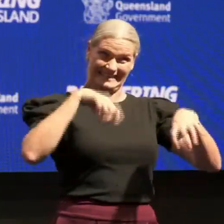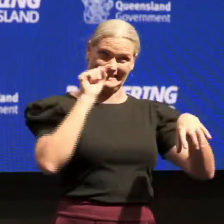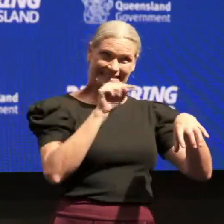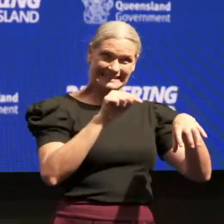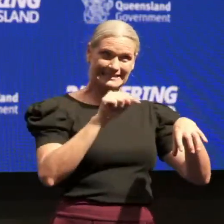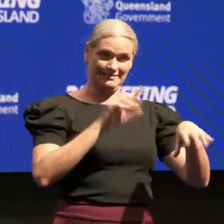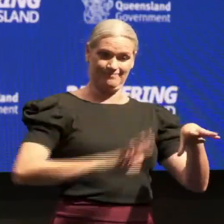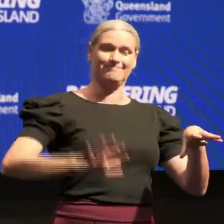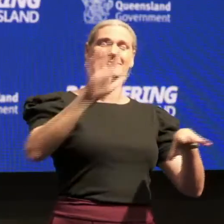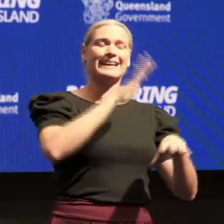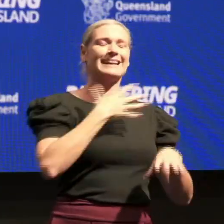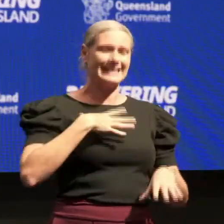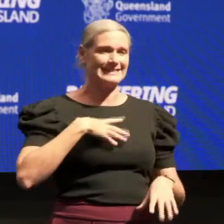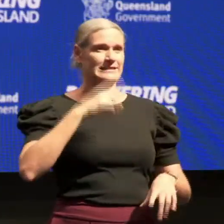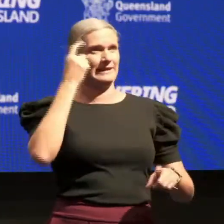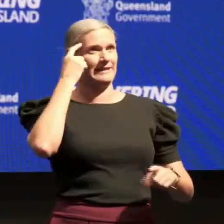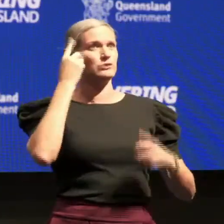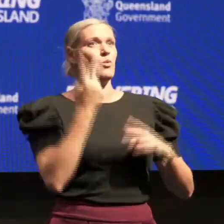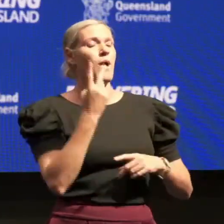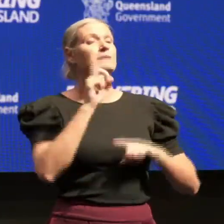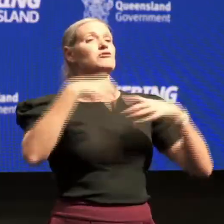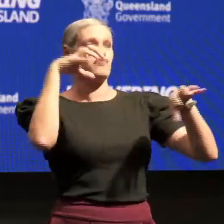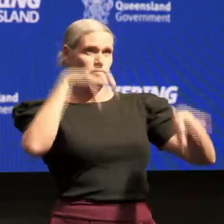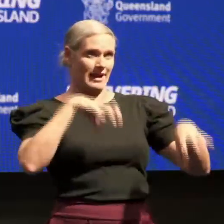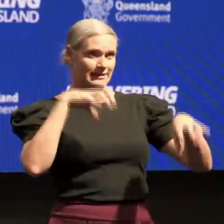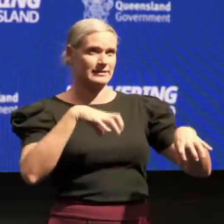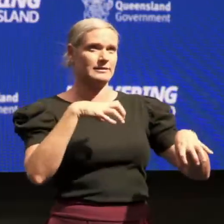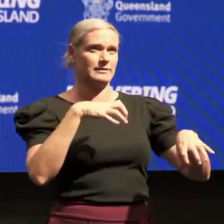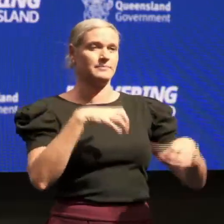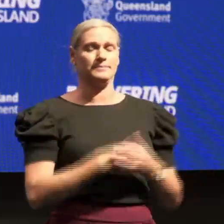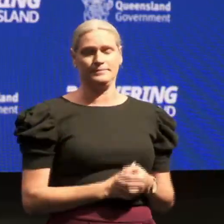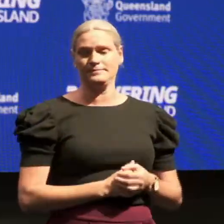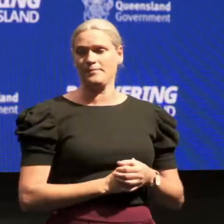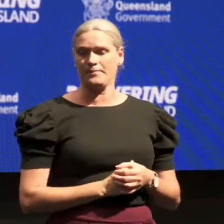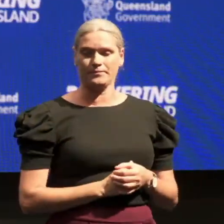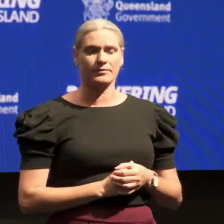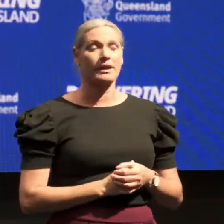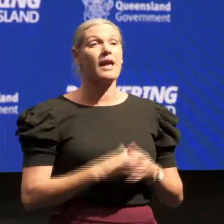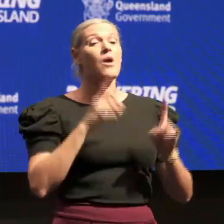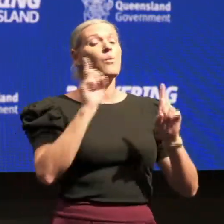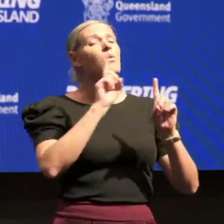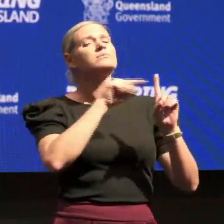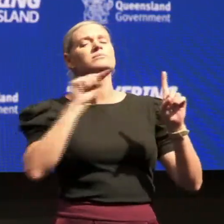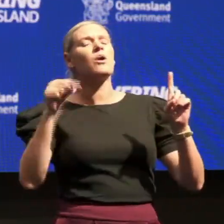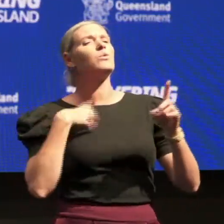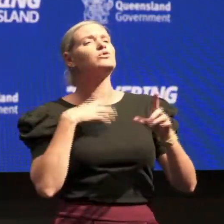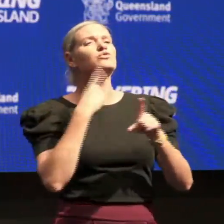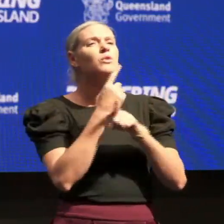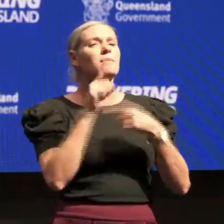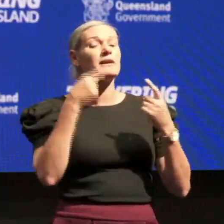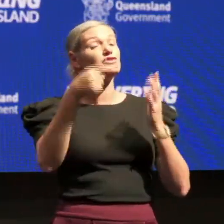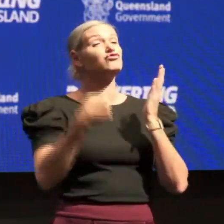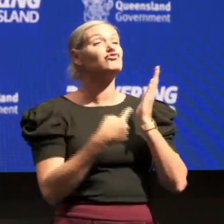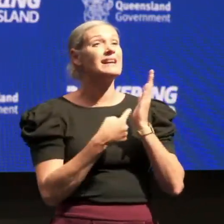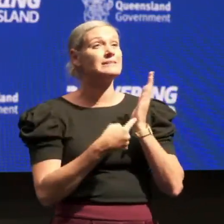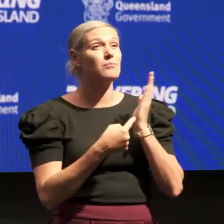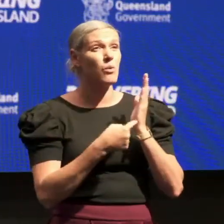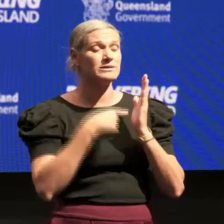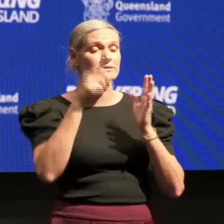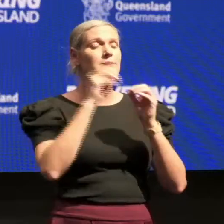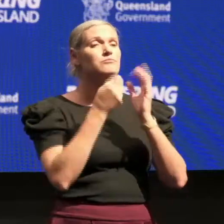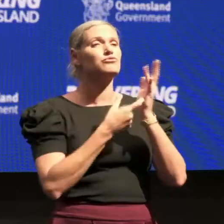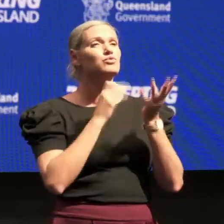wide part of that area, and I continue to ask people to take heed of that. Other areas of focus. I want to start with transport. The